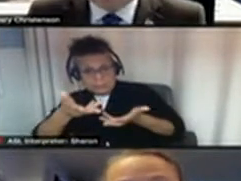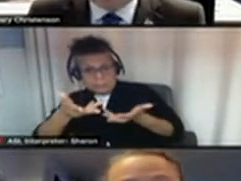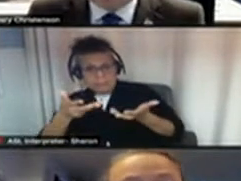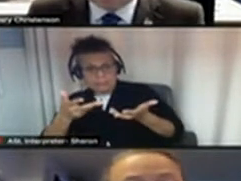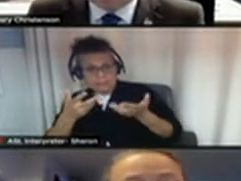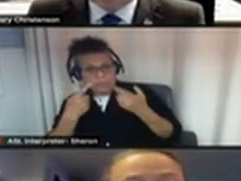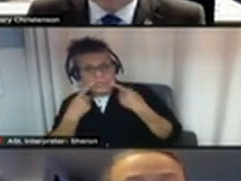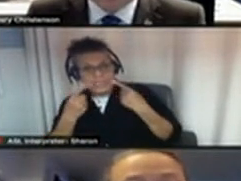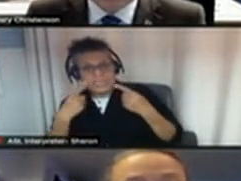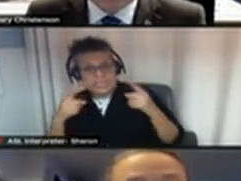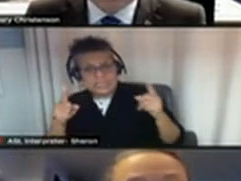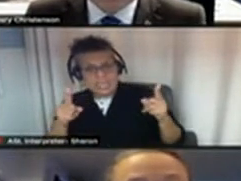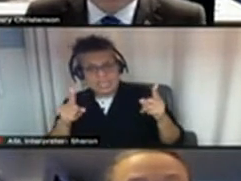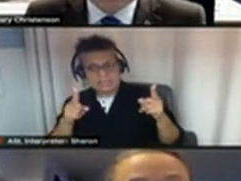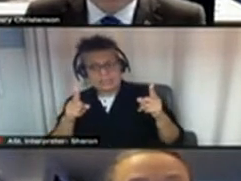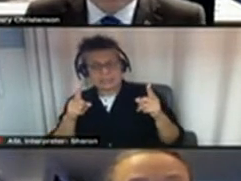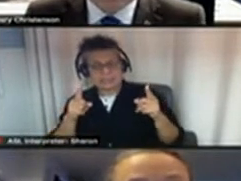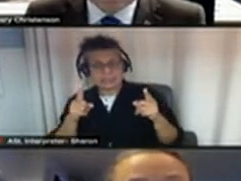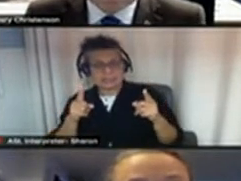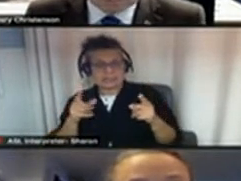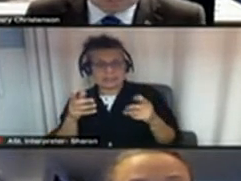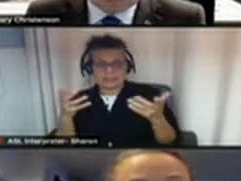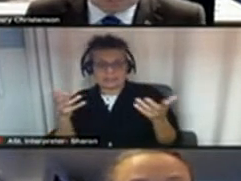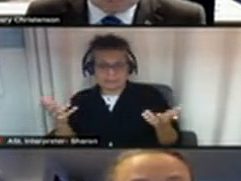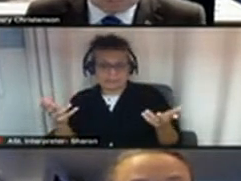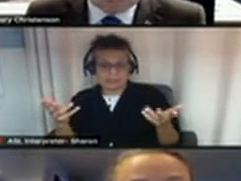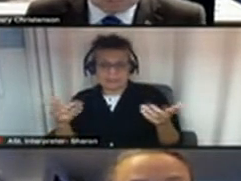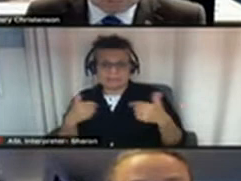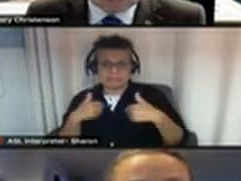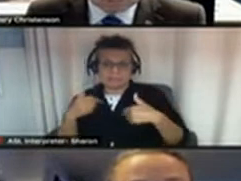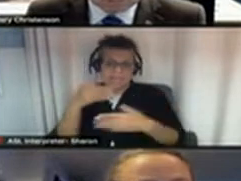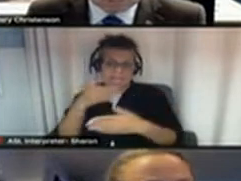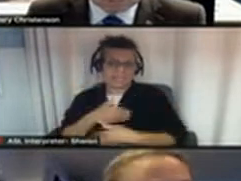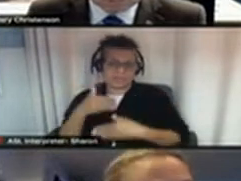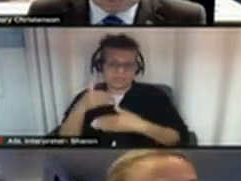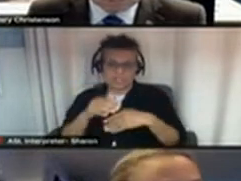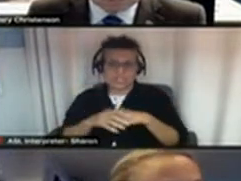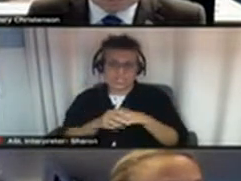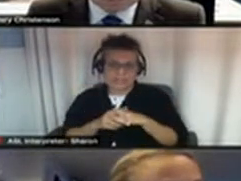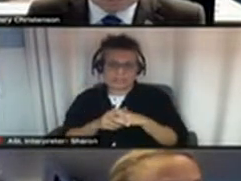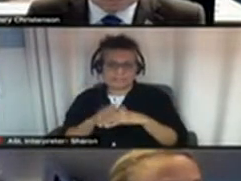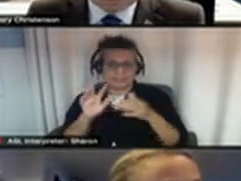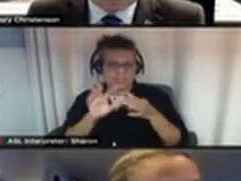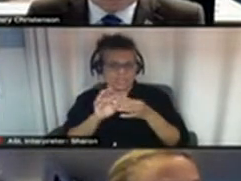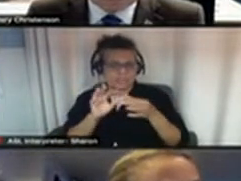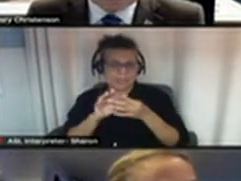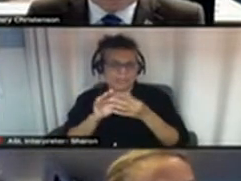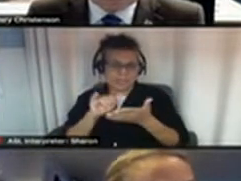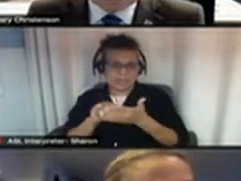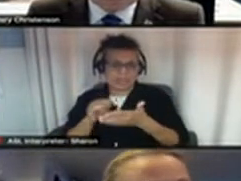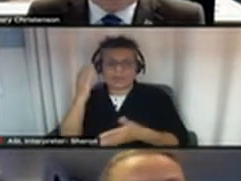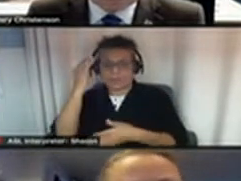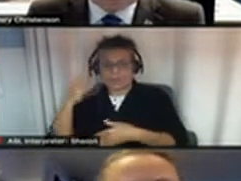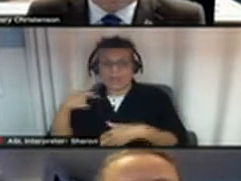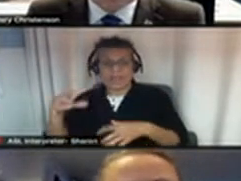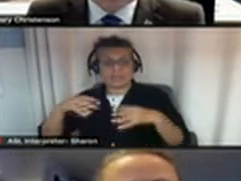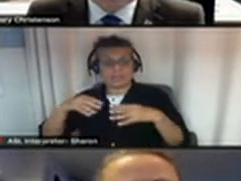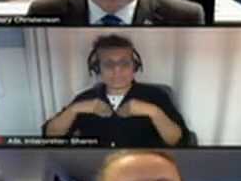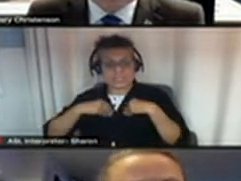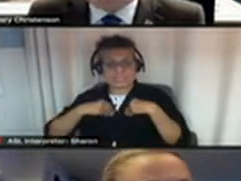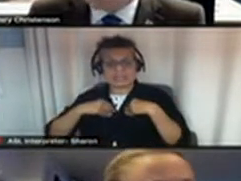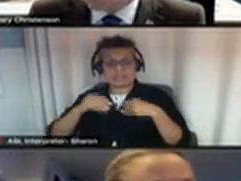successfully go within those sessions. But no, I appreciate the fact that she mentioned that, because I did get some emails and calls,